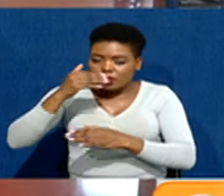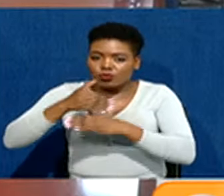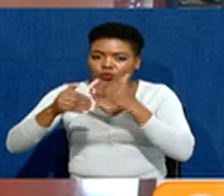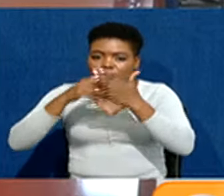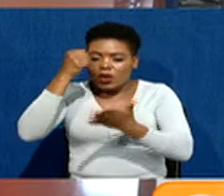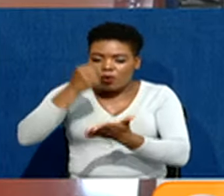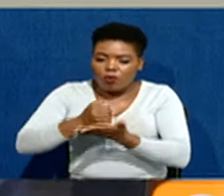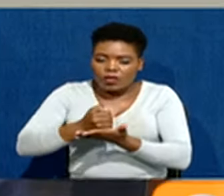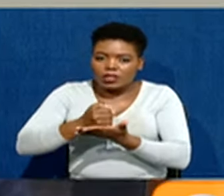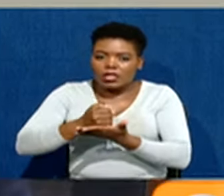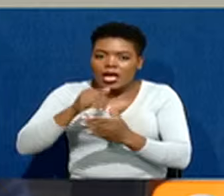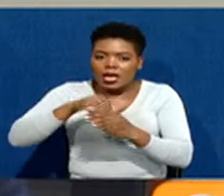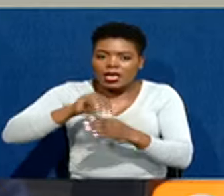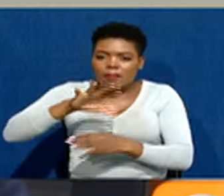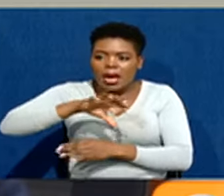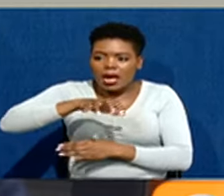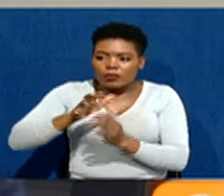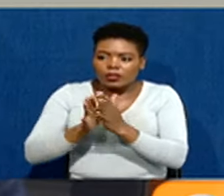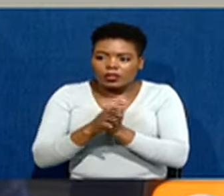offices.